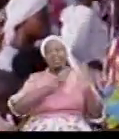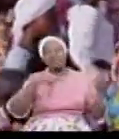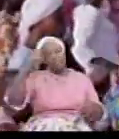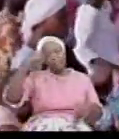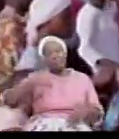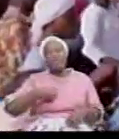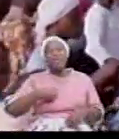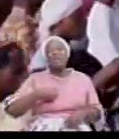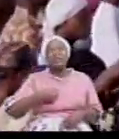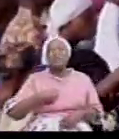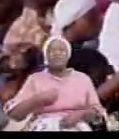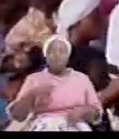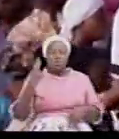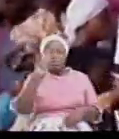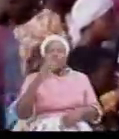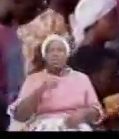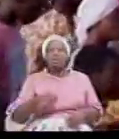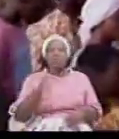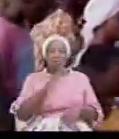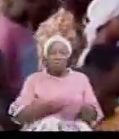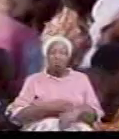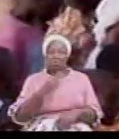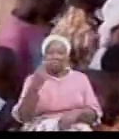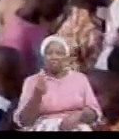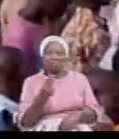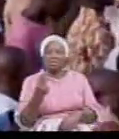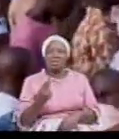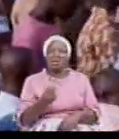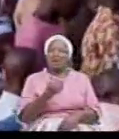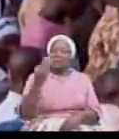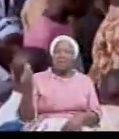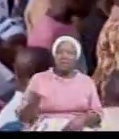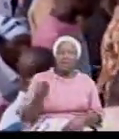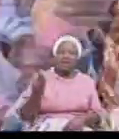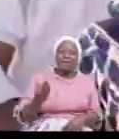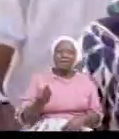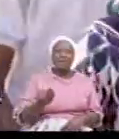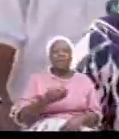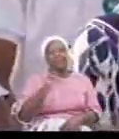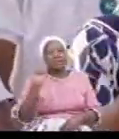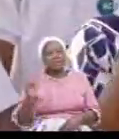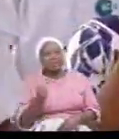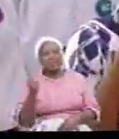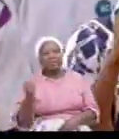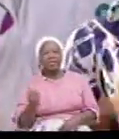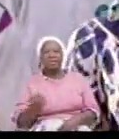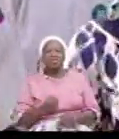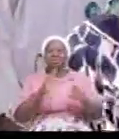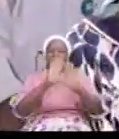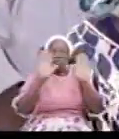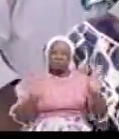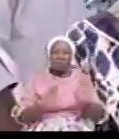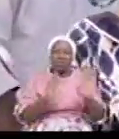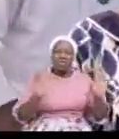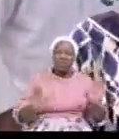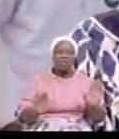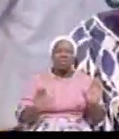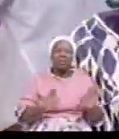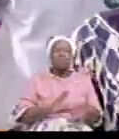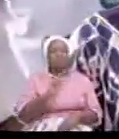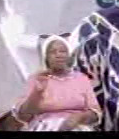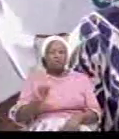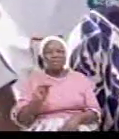him. Monday, use him. Tuesday, use him. And by the time we leave here, oh,